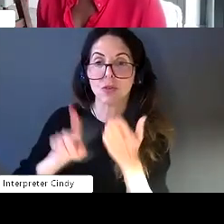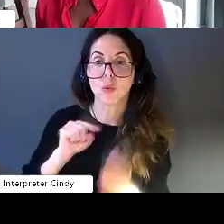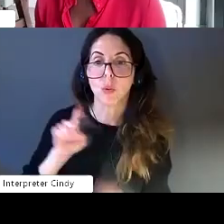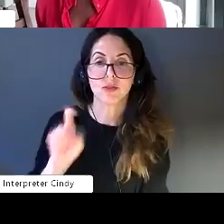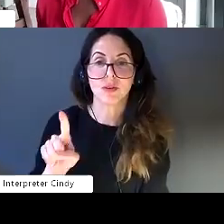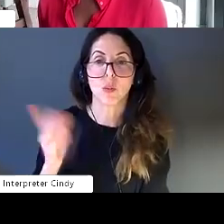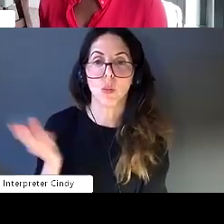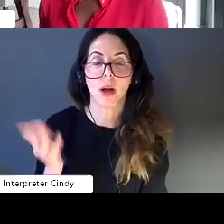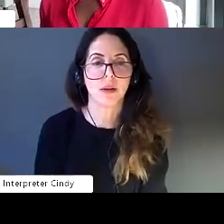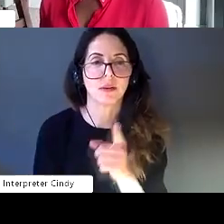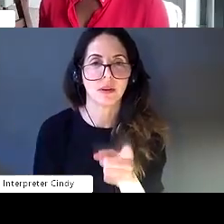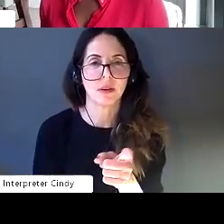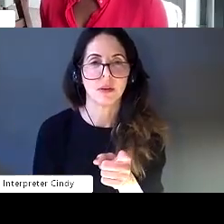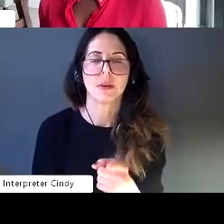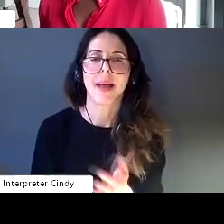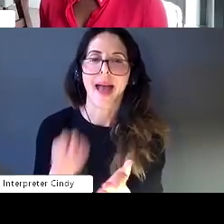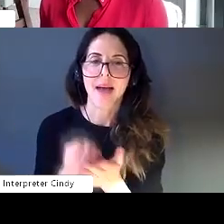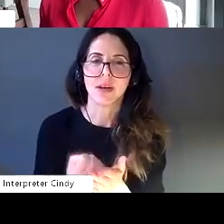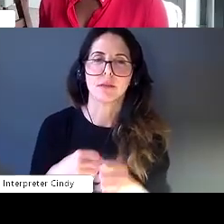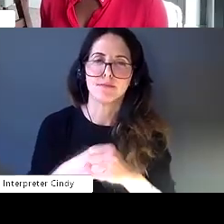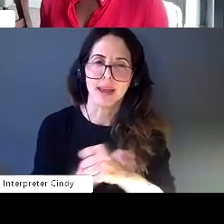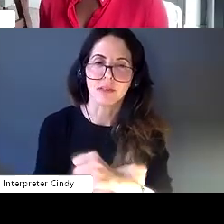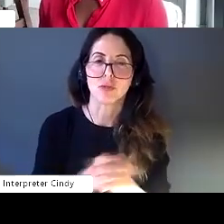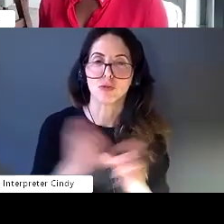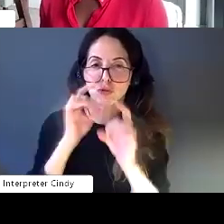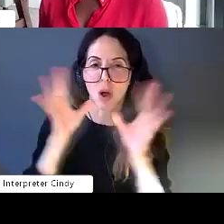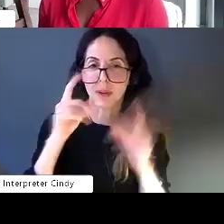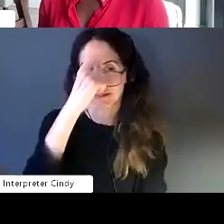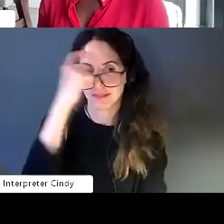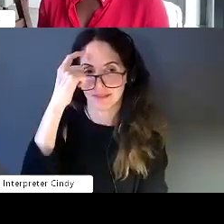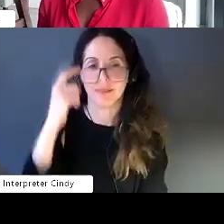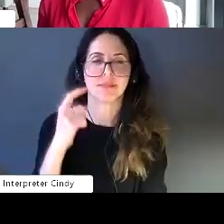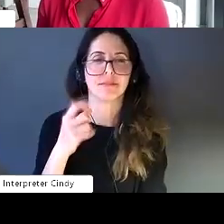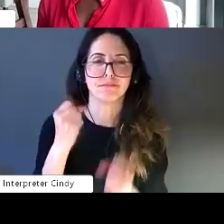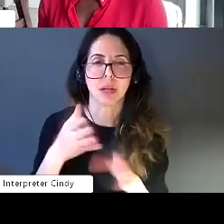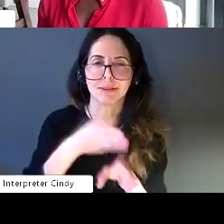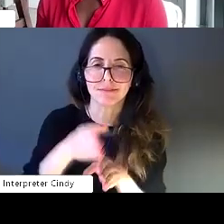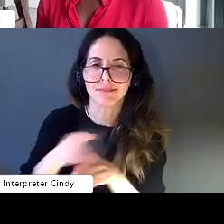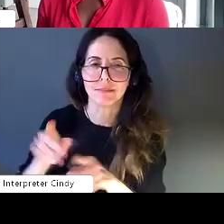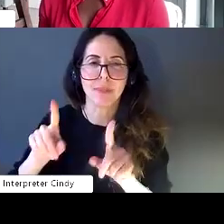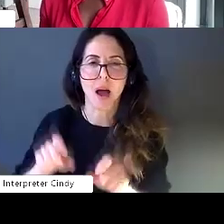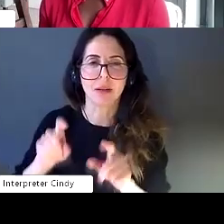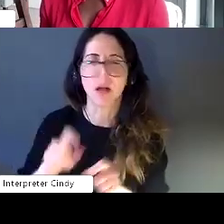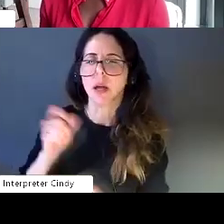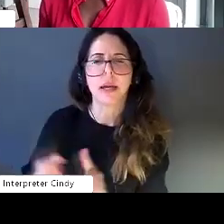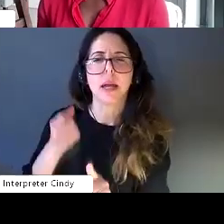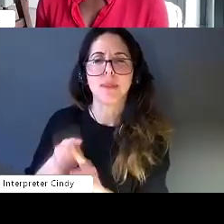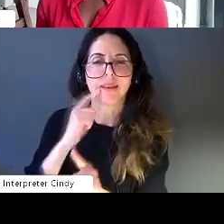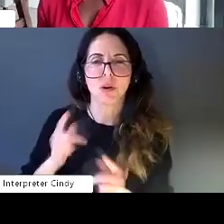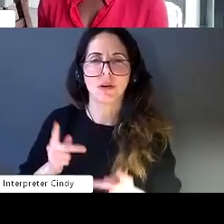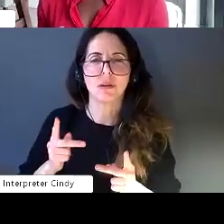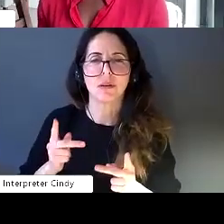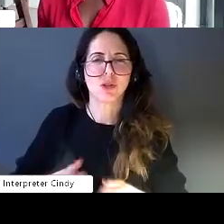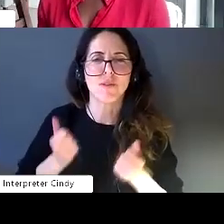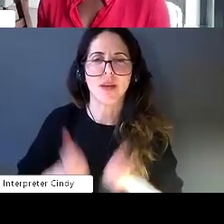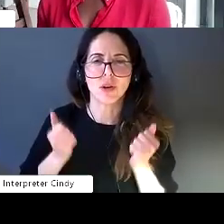impact of an evidence-based trauma and violence-informed multi-sectoral pilot program would be on survivors living at the